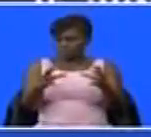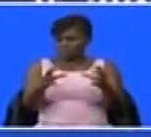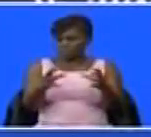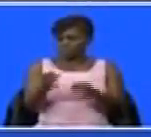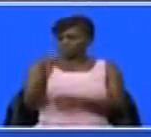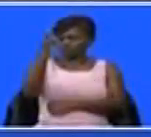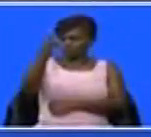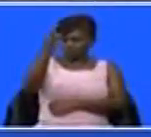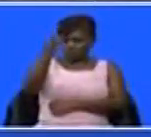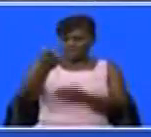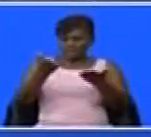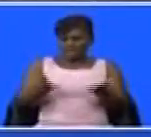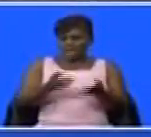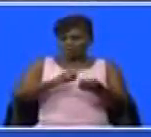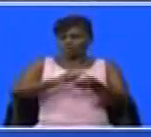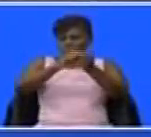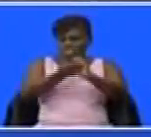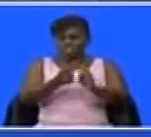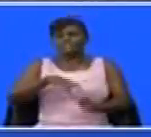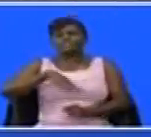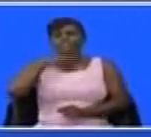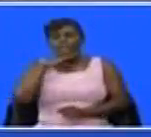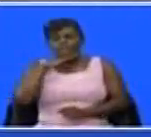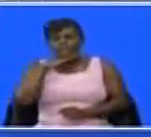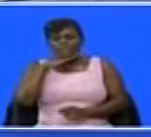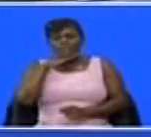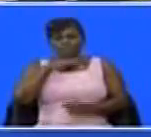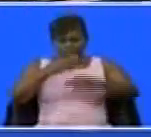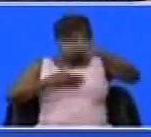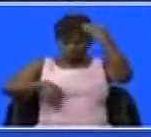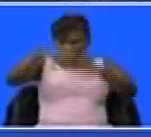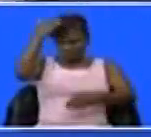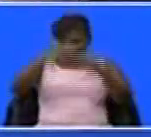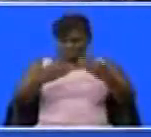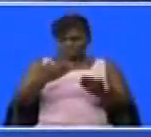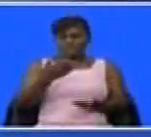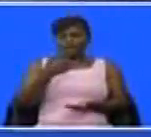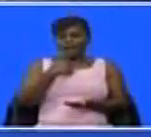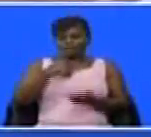in the future has suddenly resulted in death and a campus now under police